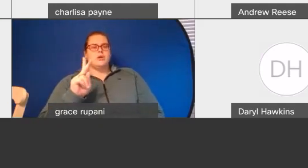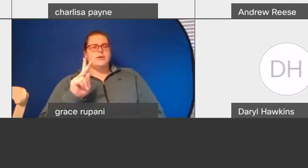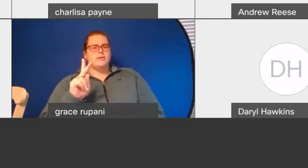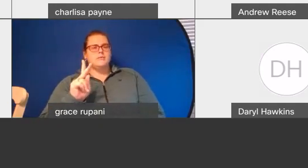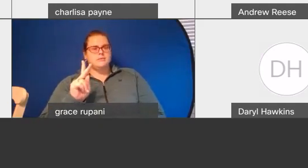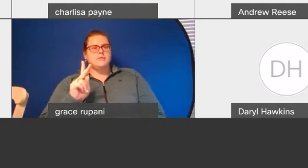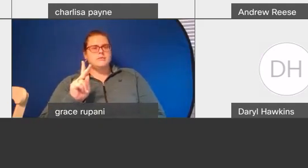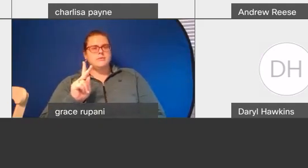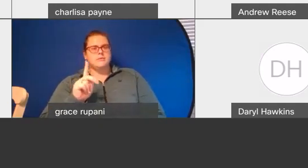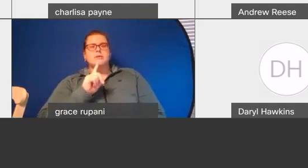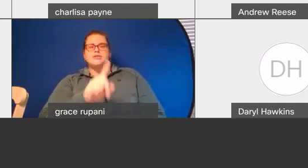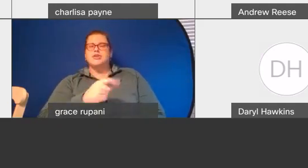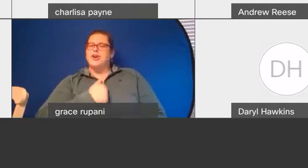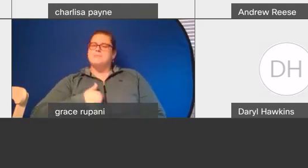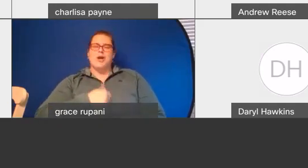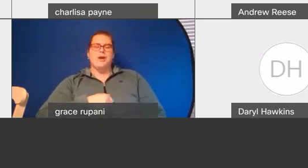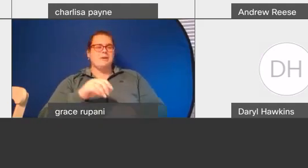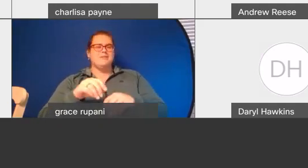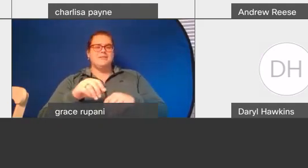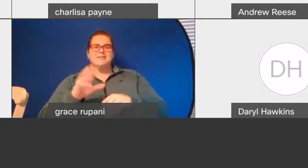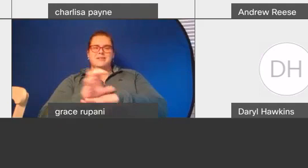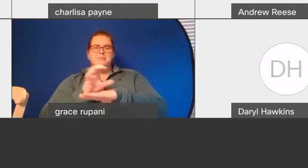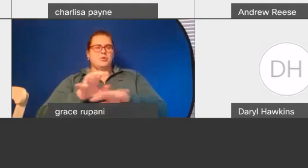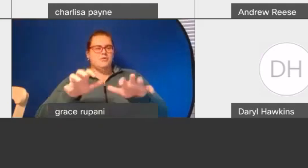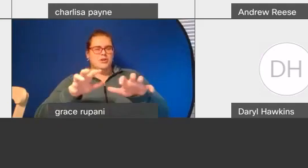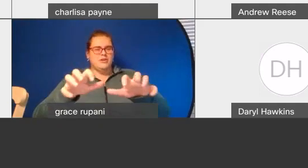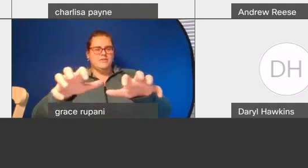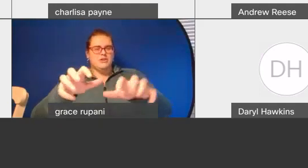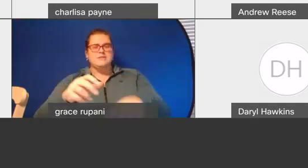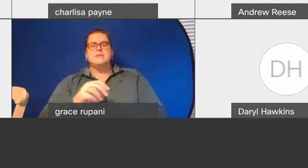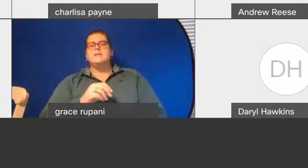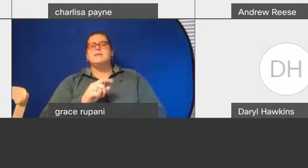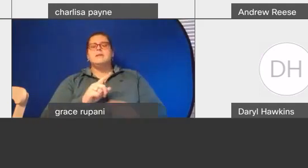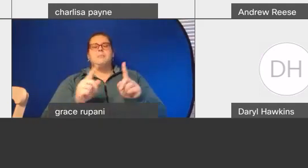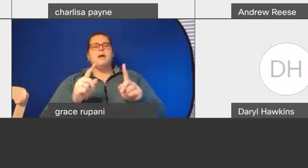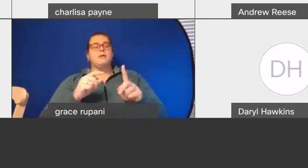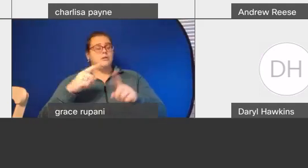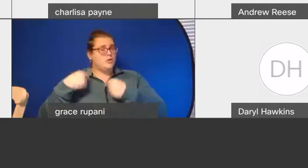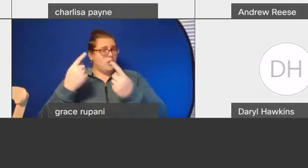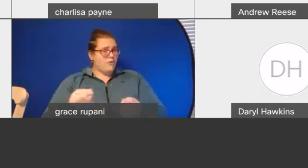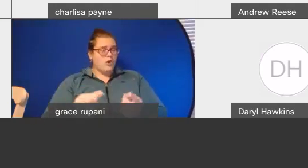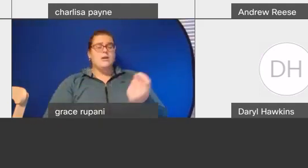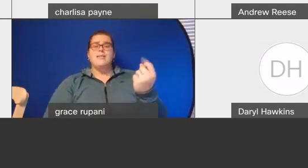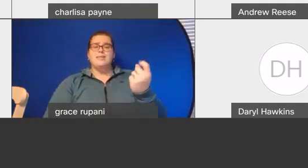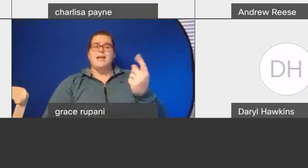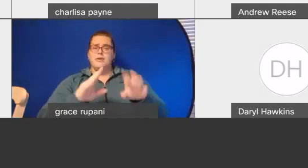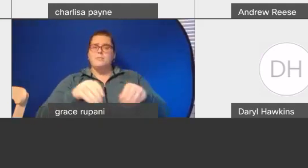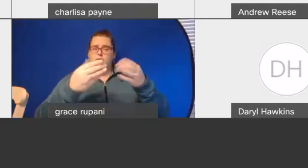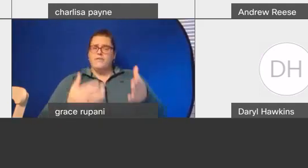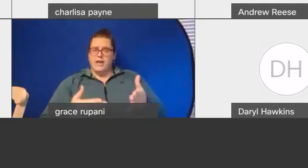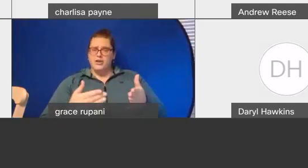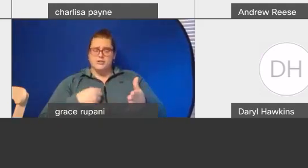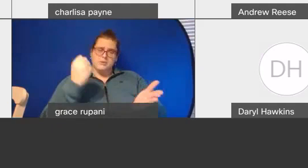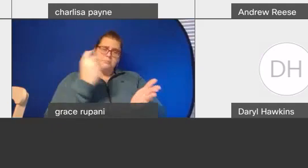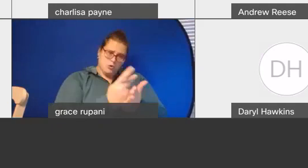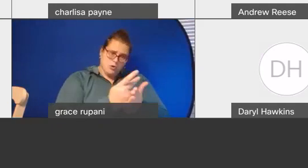sorry, my computer is freezing a little bit, so please let me know if you can't hear. So far, 11 providers have been approved to resume day services. I'll type